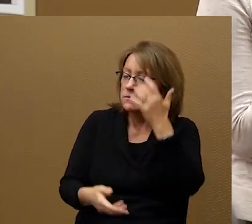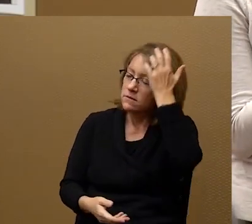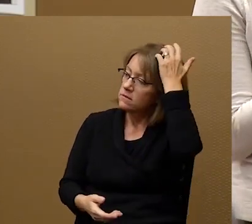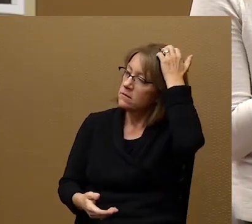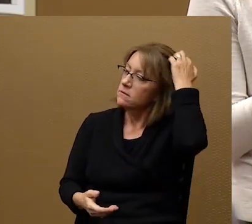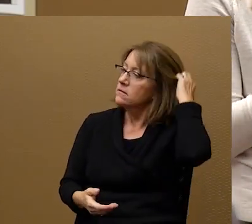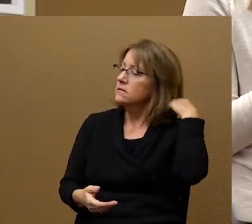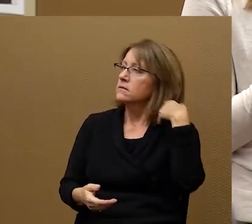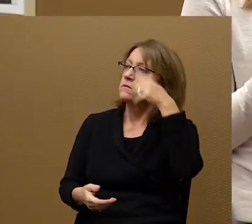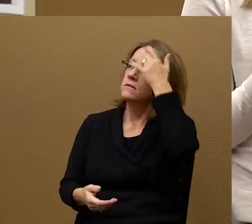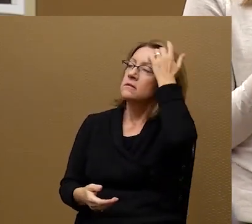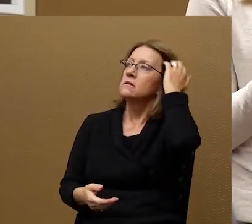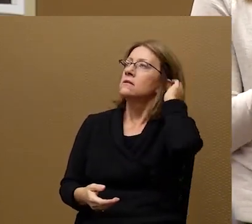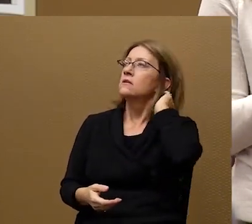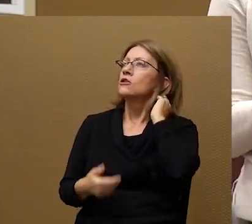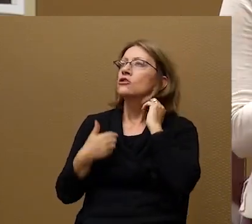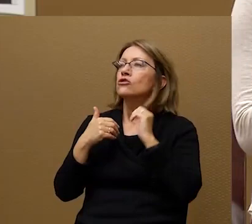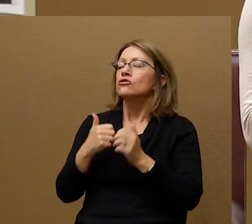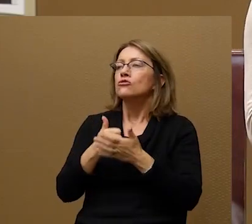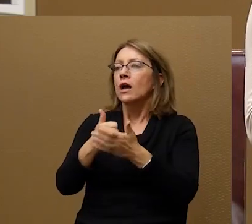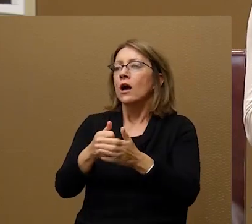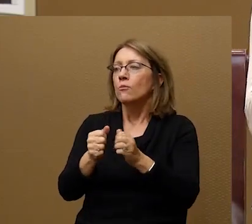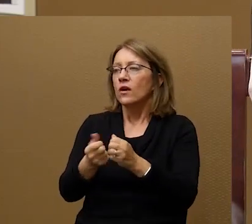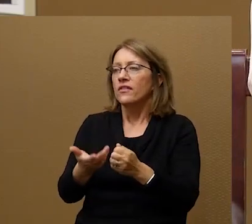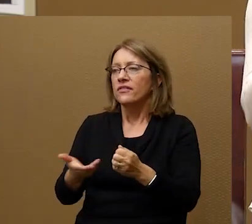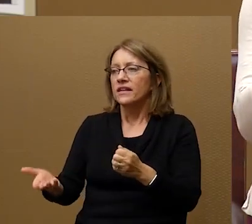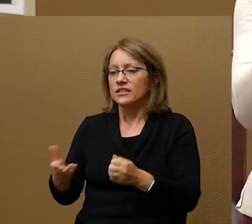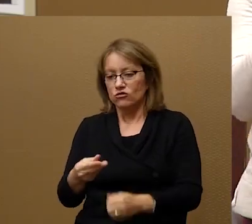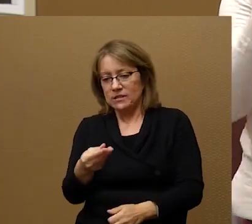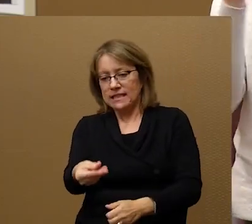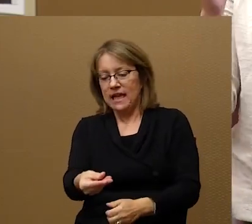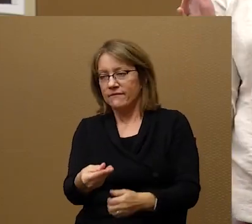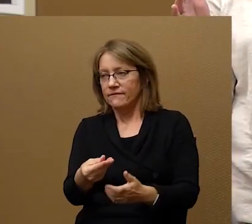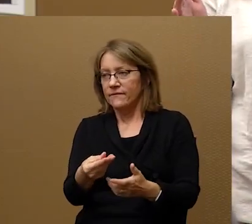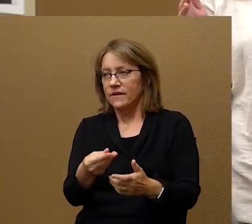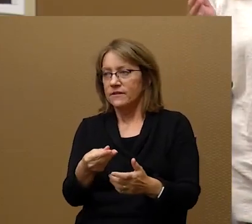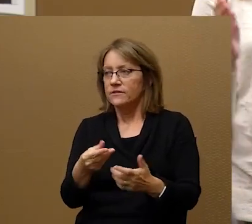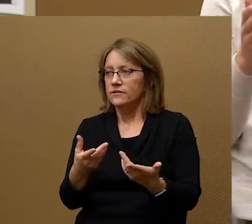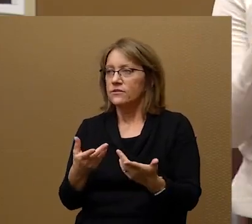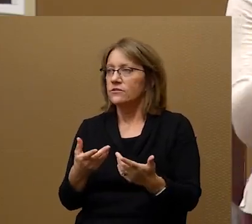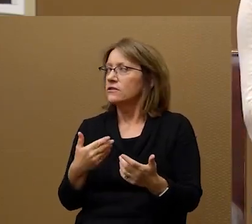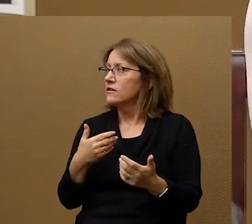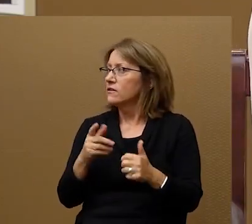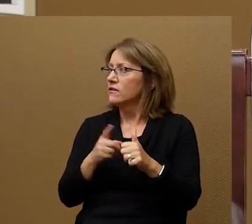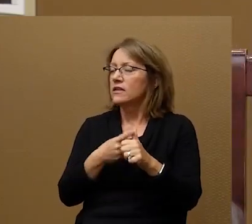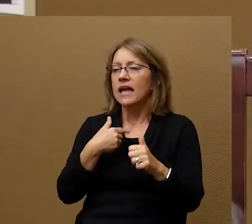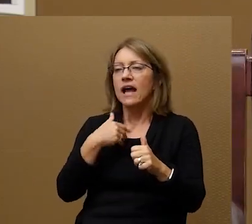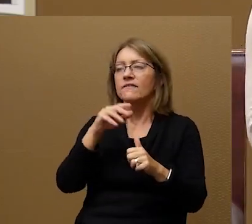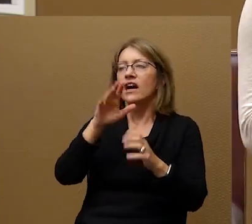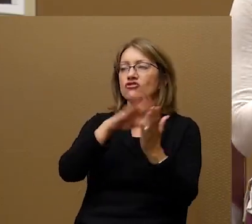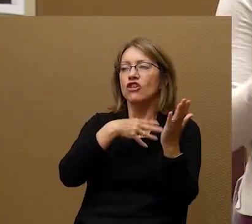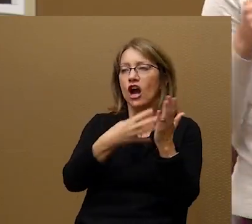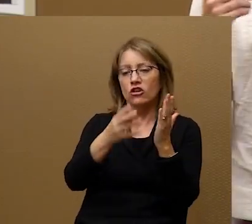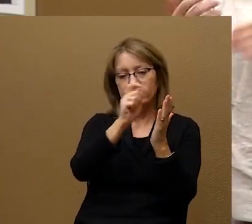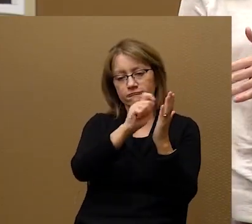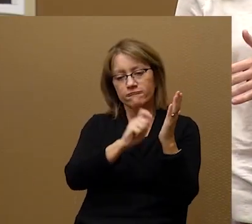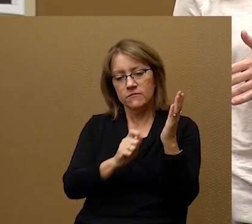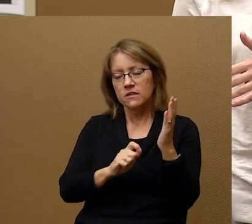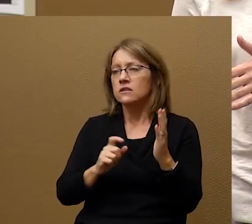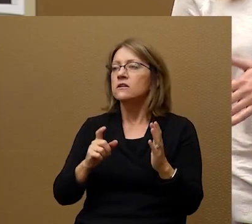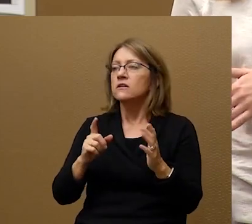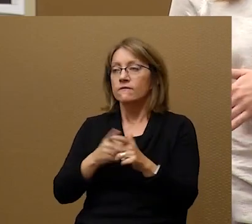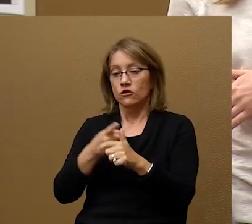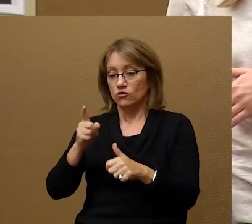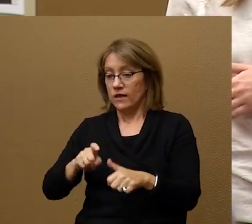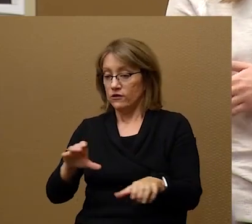To help with tangible items, the first then, so having a first then chart. First we need to do some work,